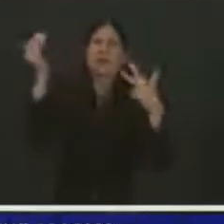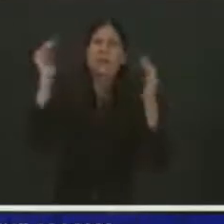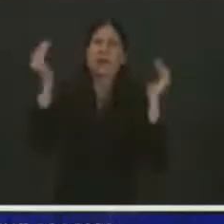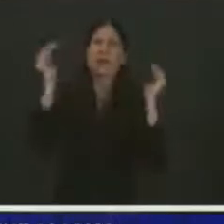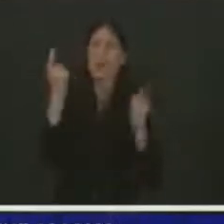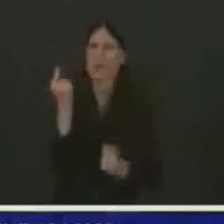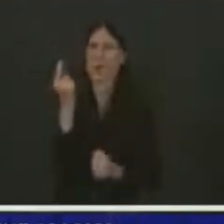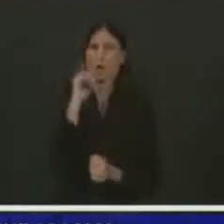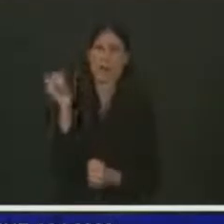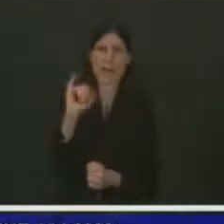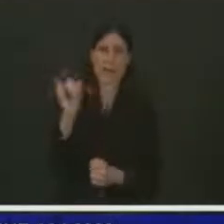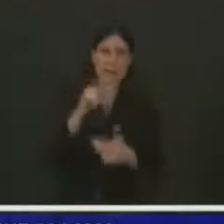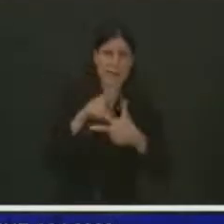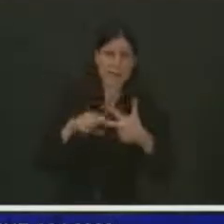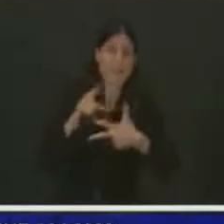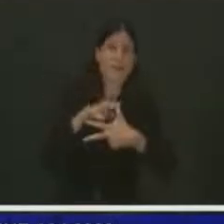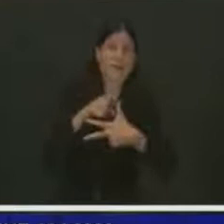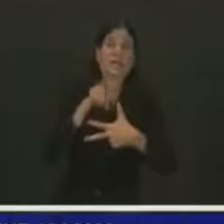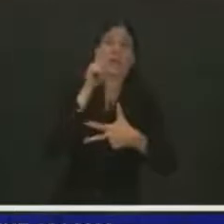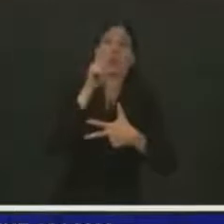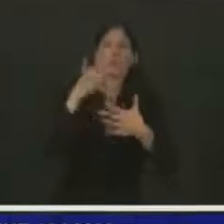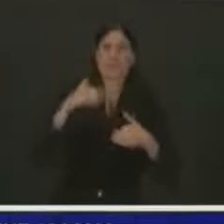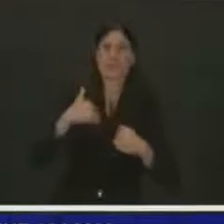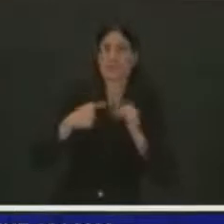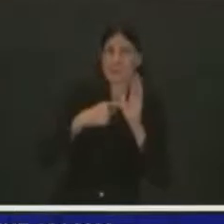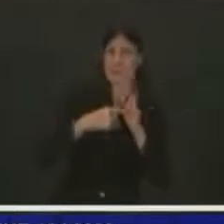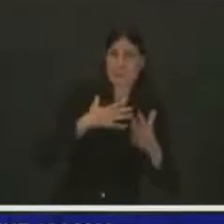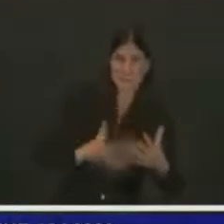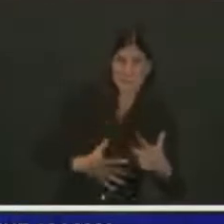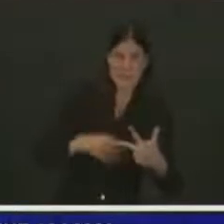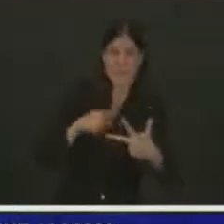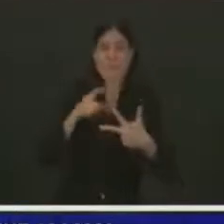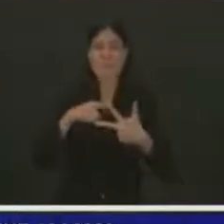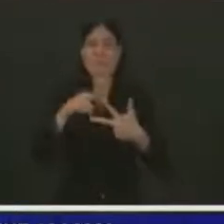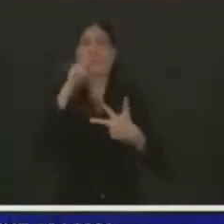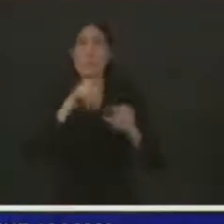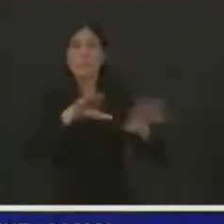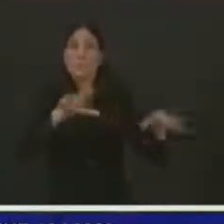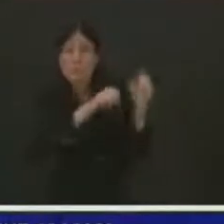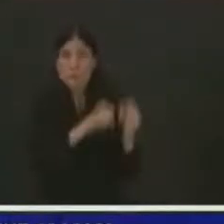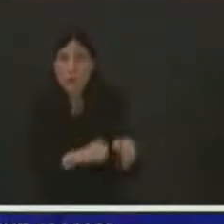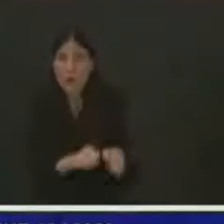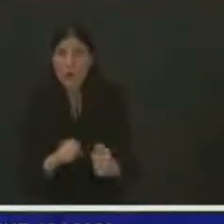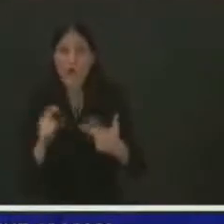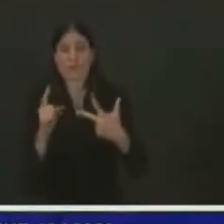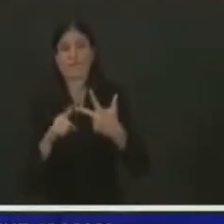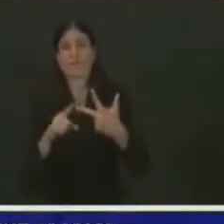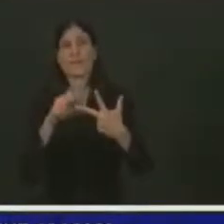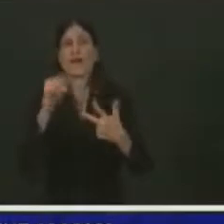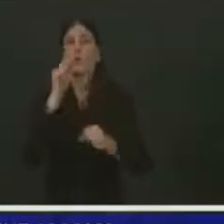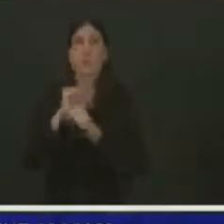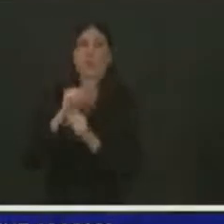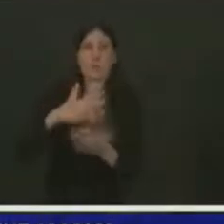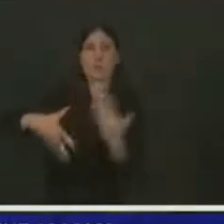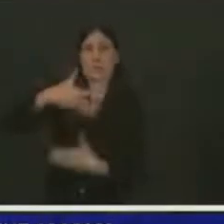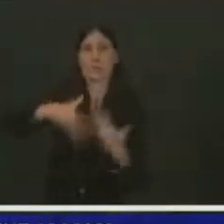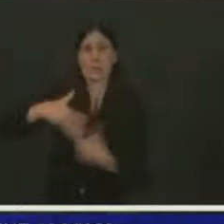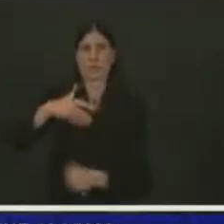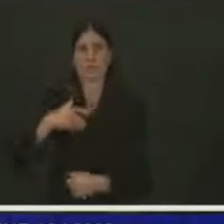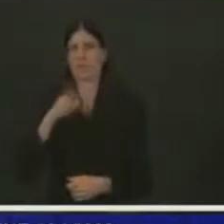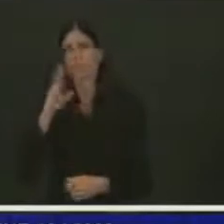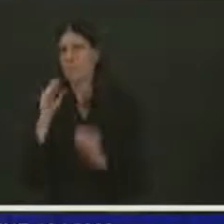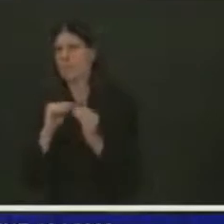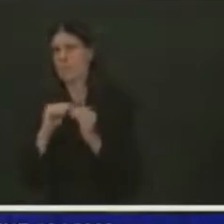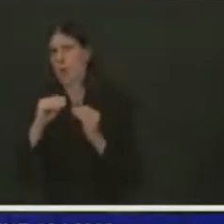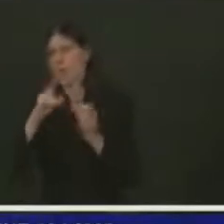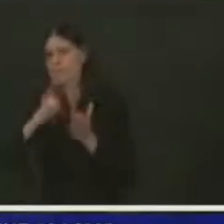way across the country in helping to understand how else we can interpret this. The expansion to bus drivers,